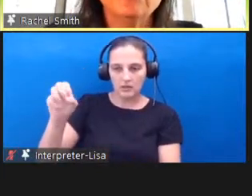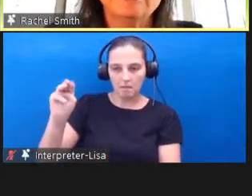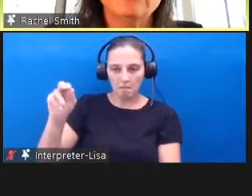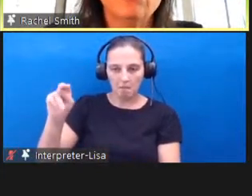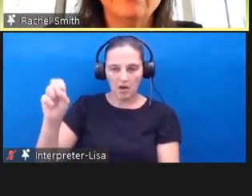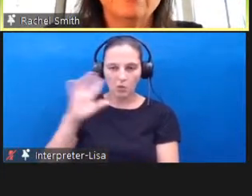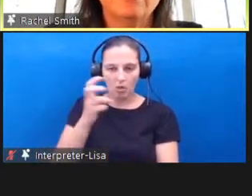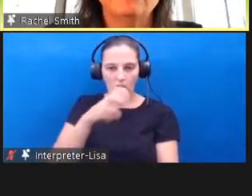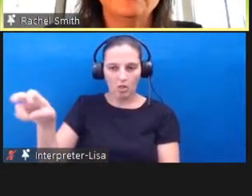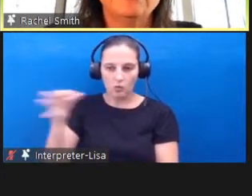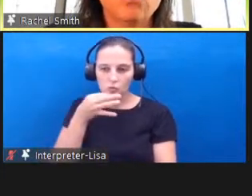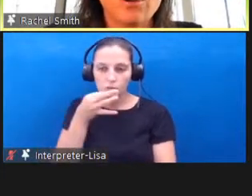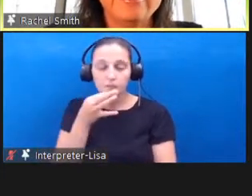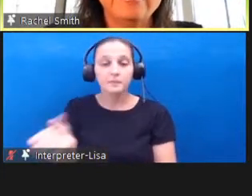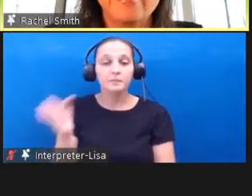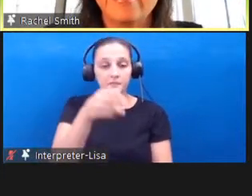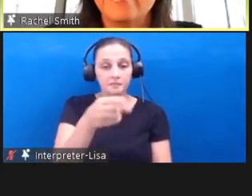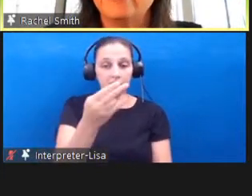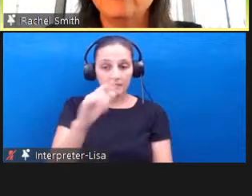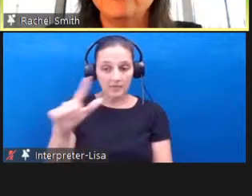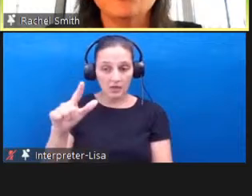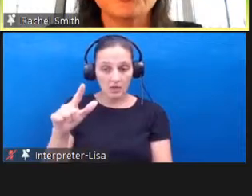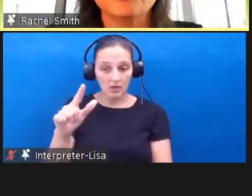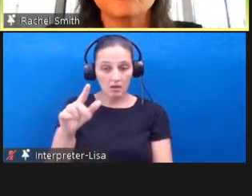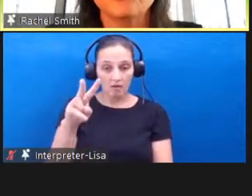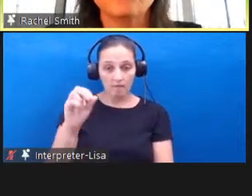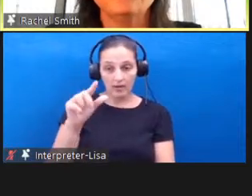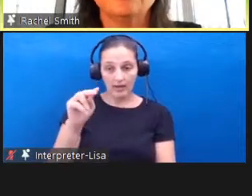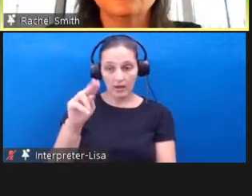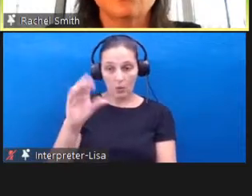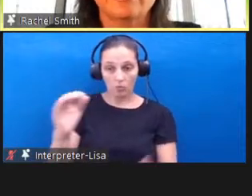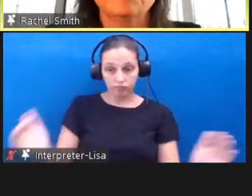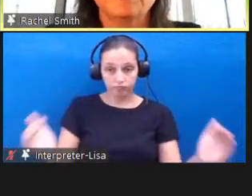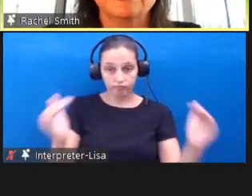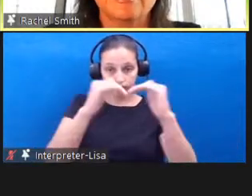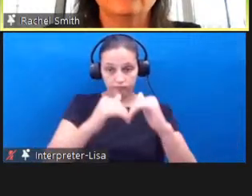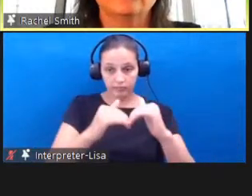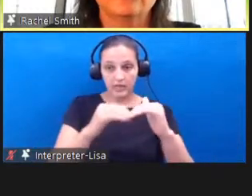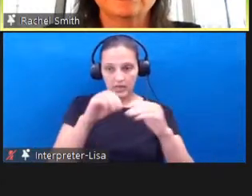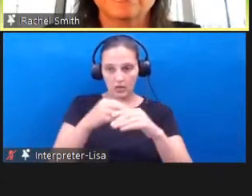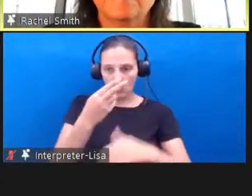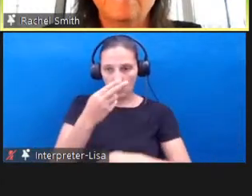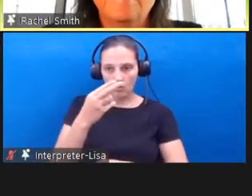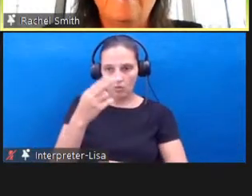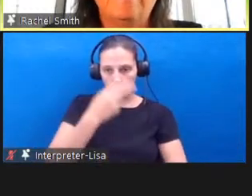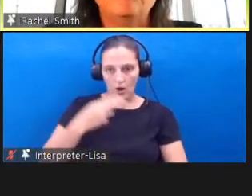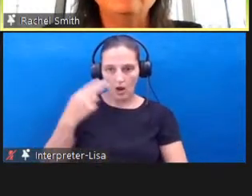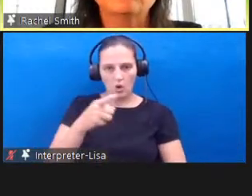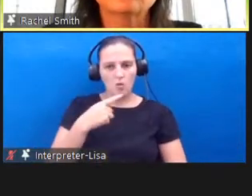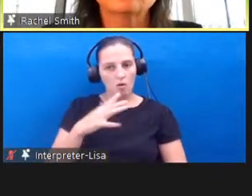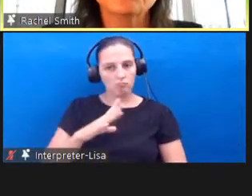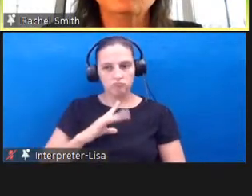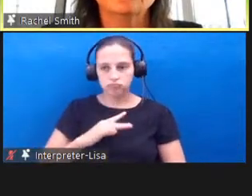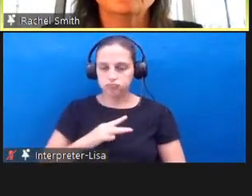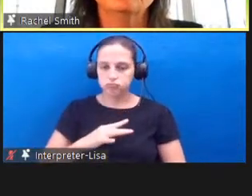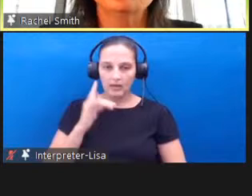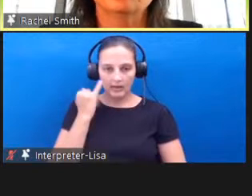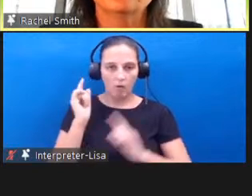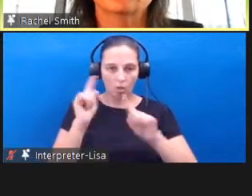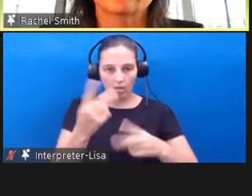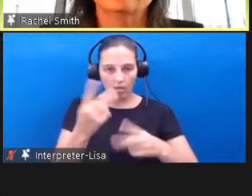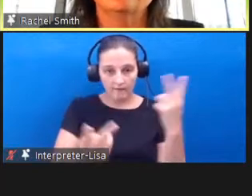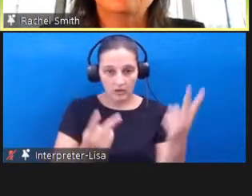shield volcano in Hawaii, and these are cinder cones, and it's quite spectacular to visit it. And there are 13